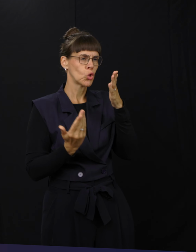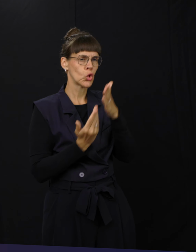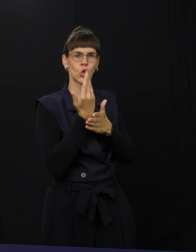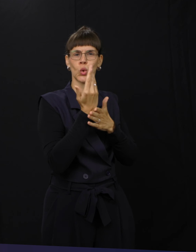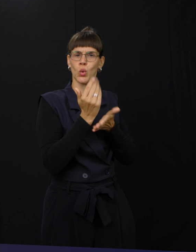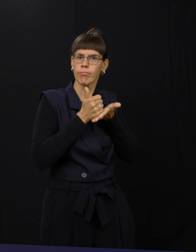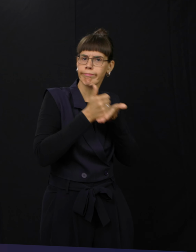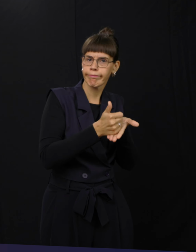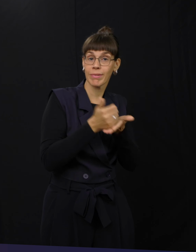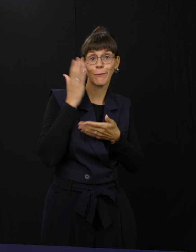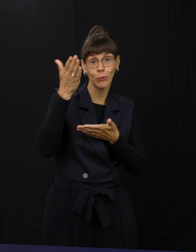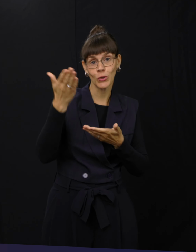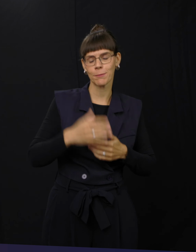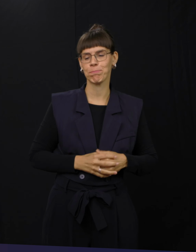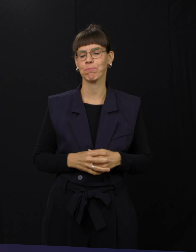innovative treatment in the future.